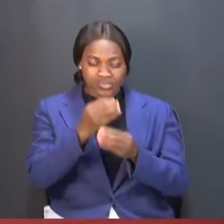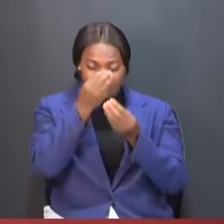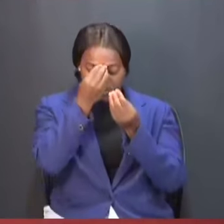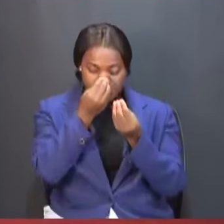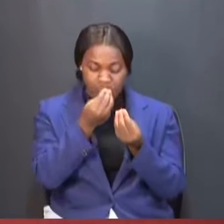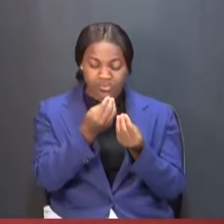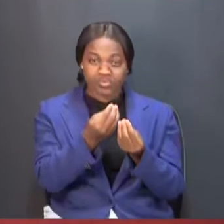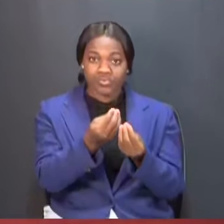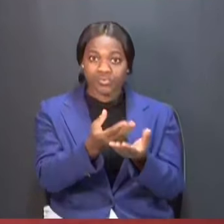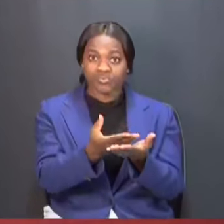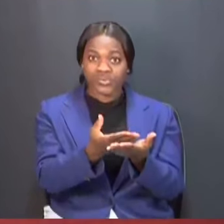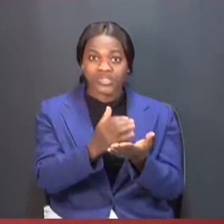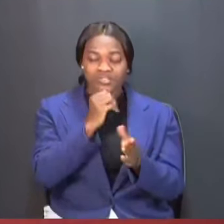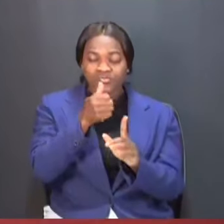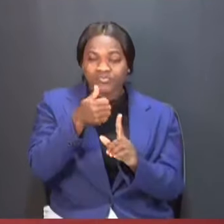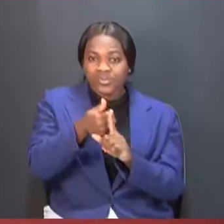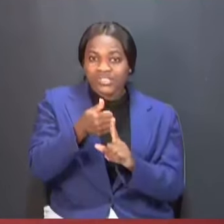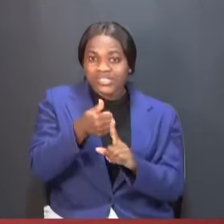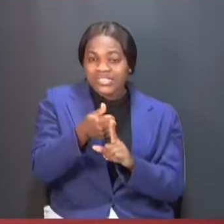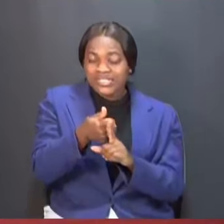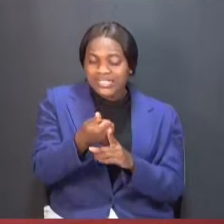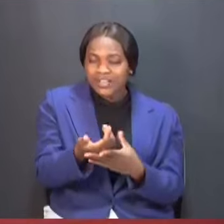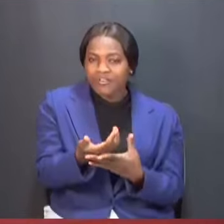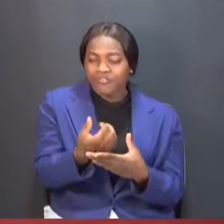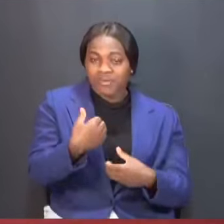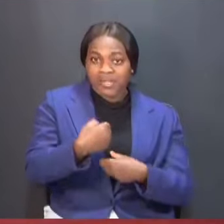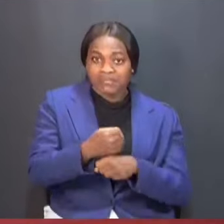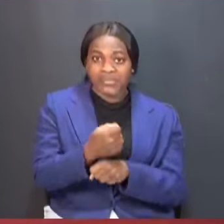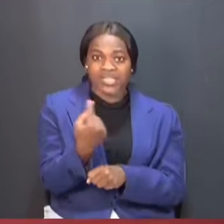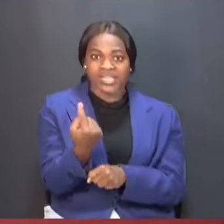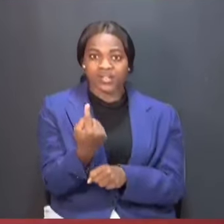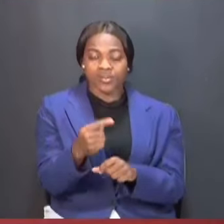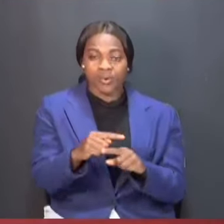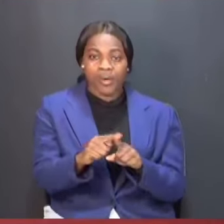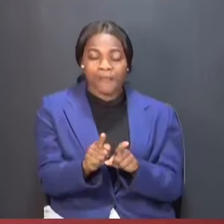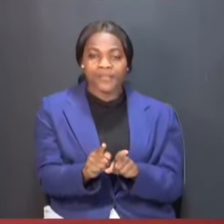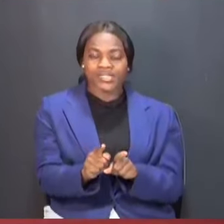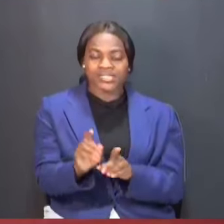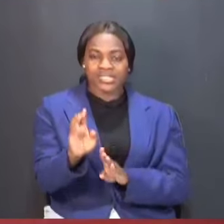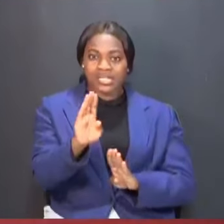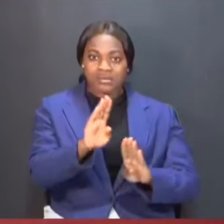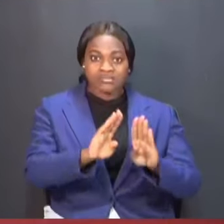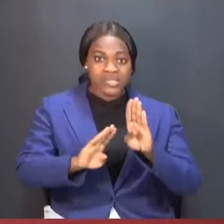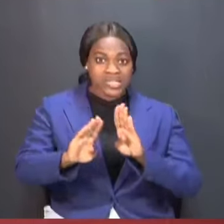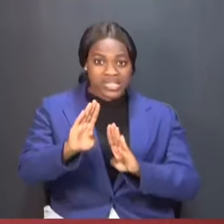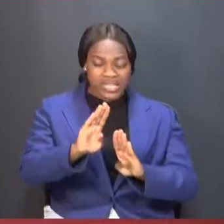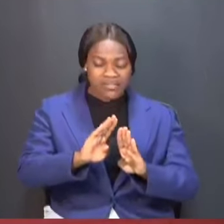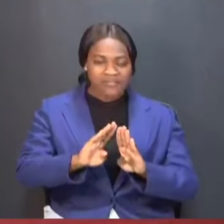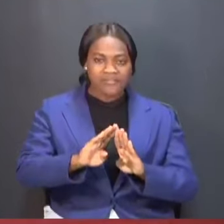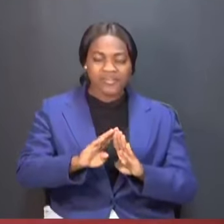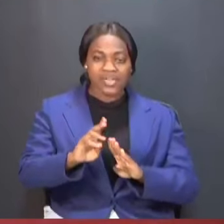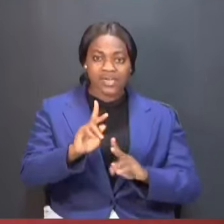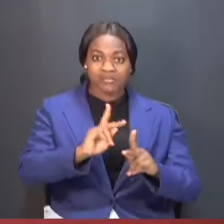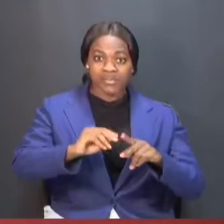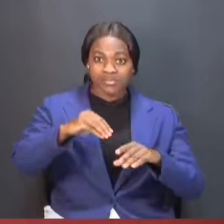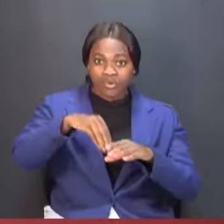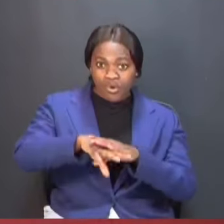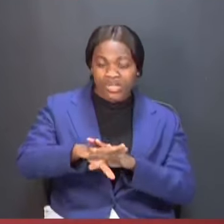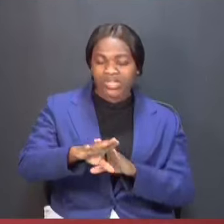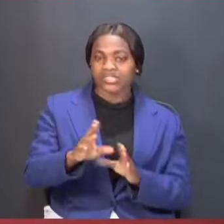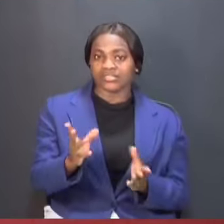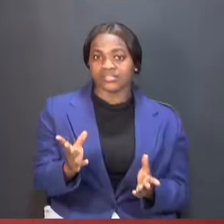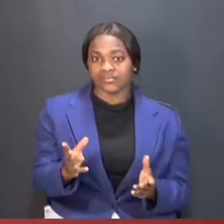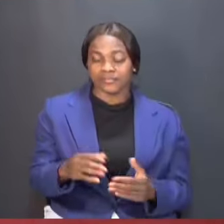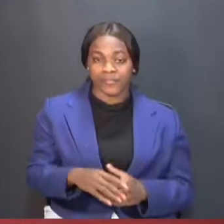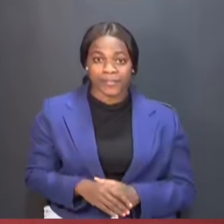formal design alone, but by the conduct of those entrusted with them. The